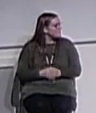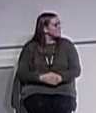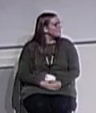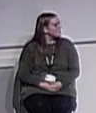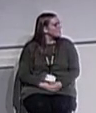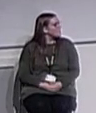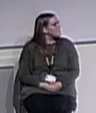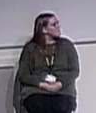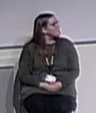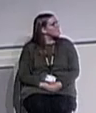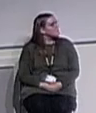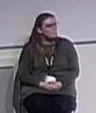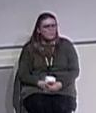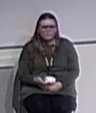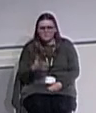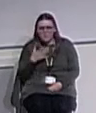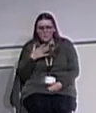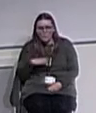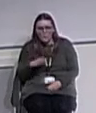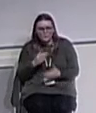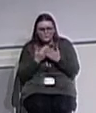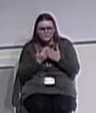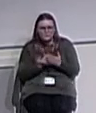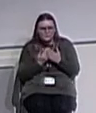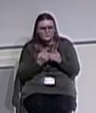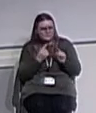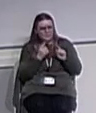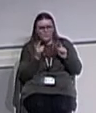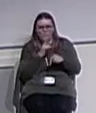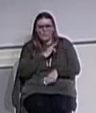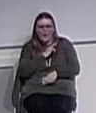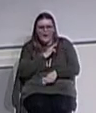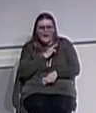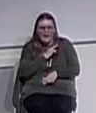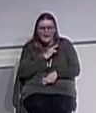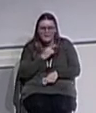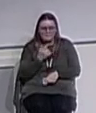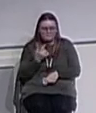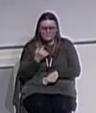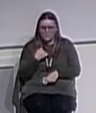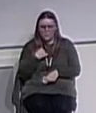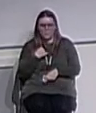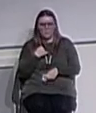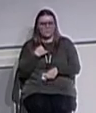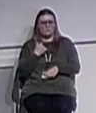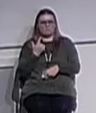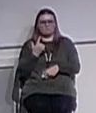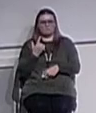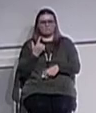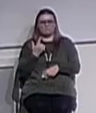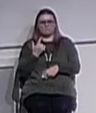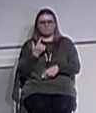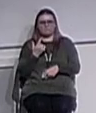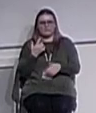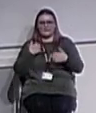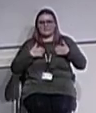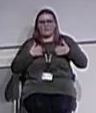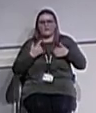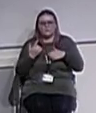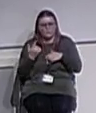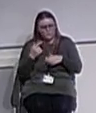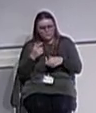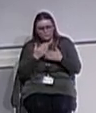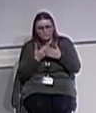So why would you want to study biosciences? What has brought you into the field of biosciences? Well, of course, it's a really interesting